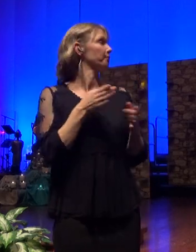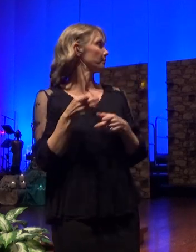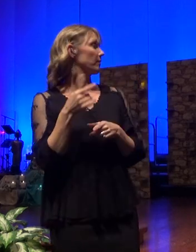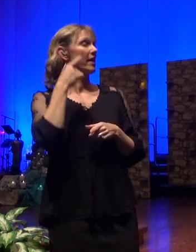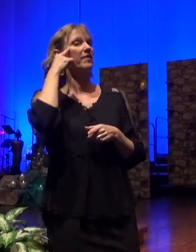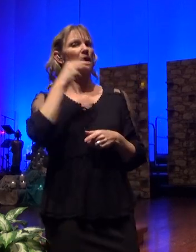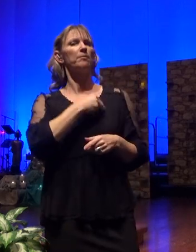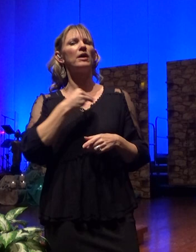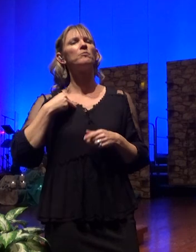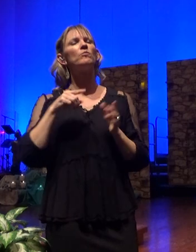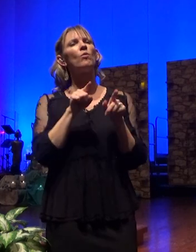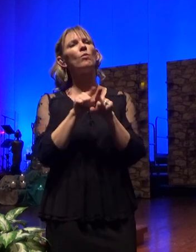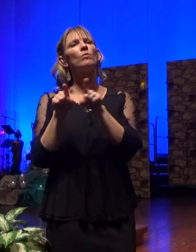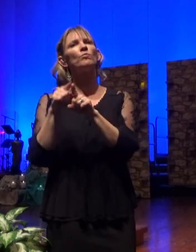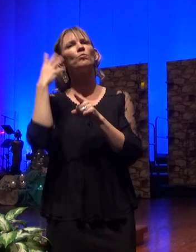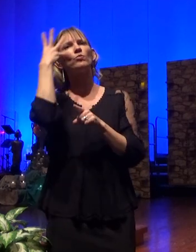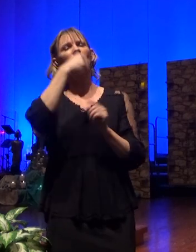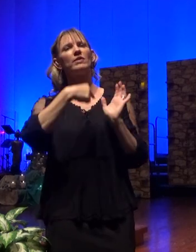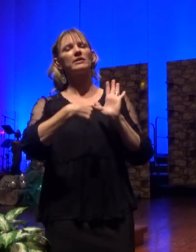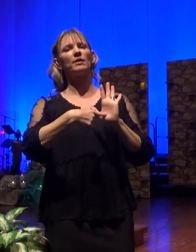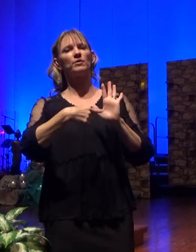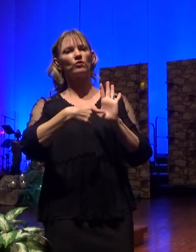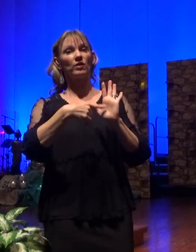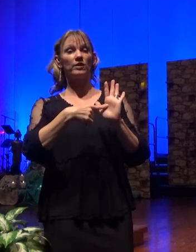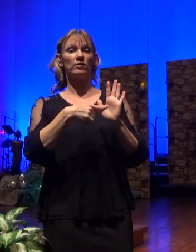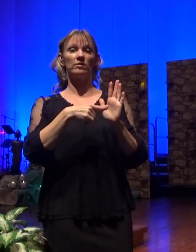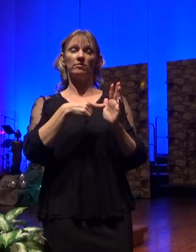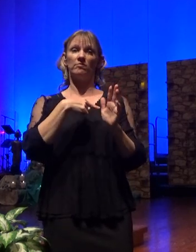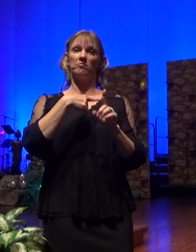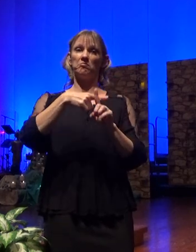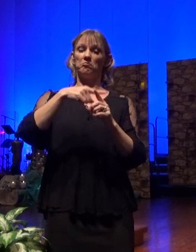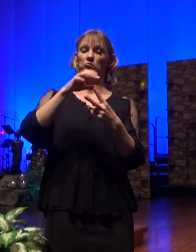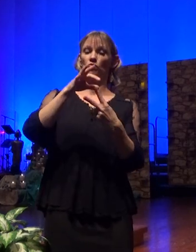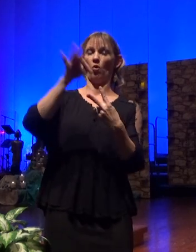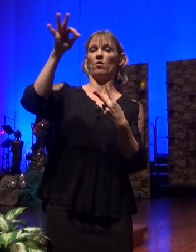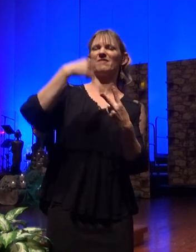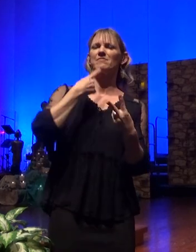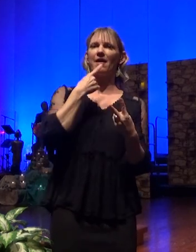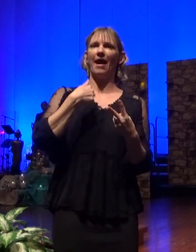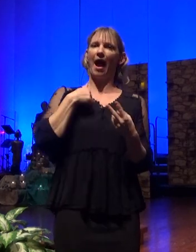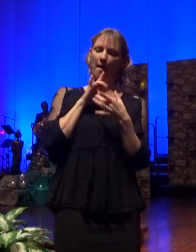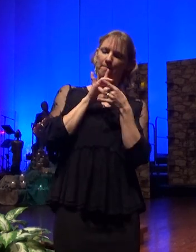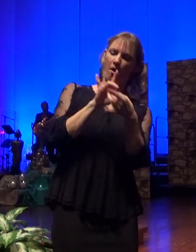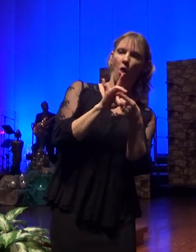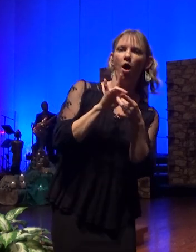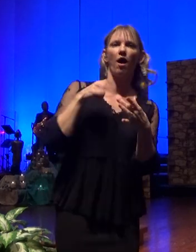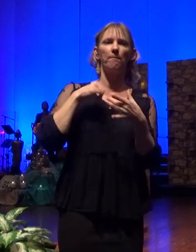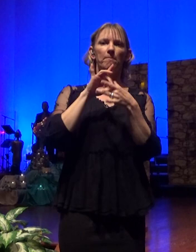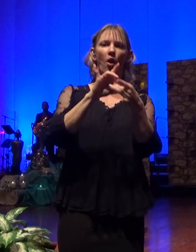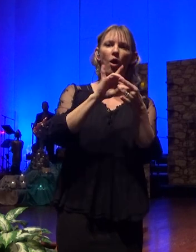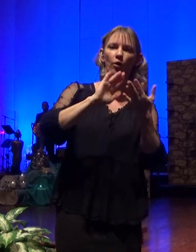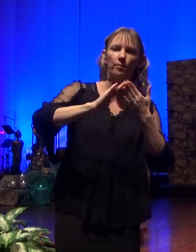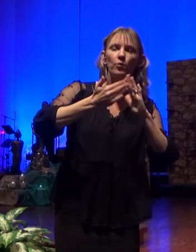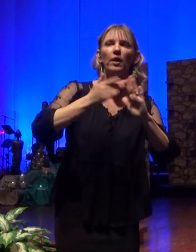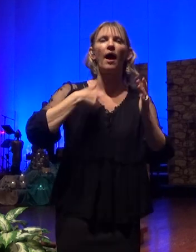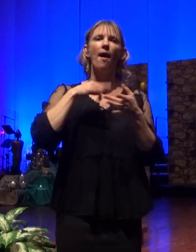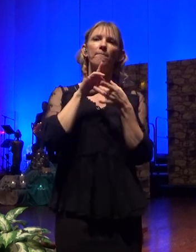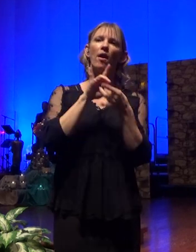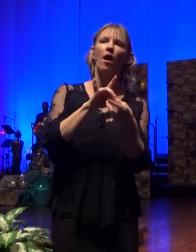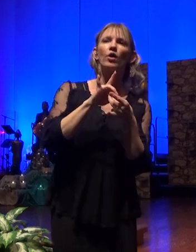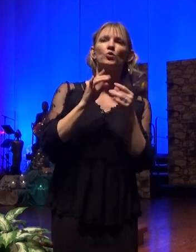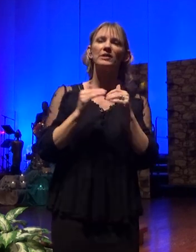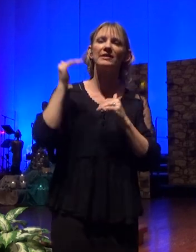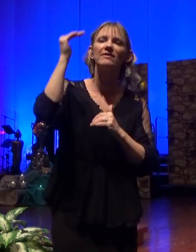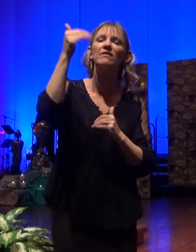beautiful demonstration and choice to say, I belong. I belong to community, I belong to the infinite.